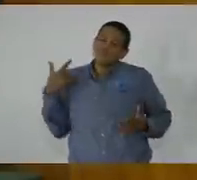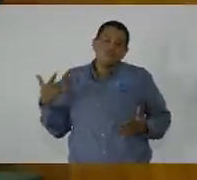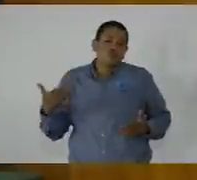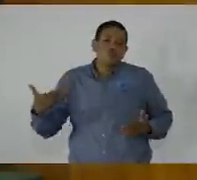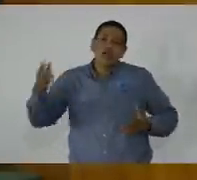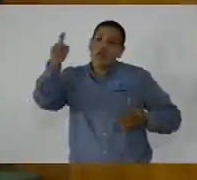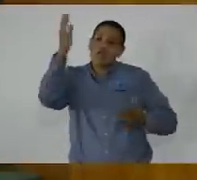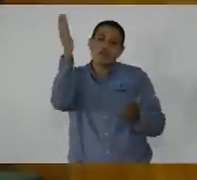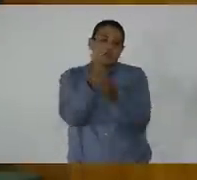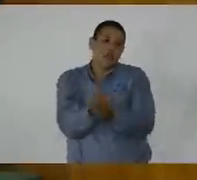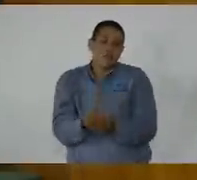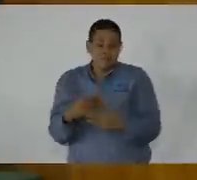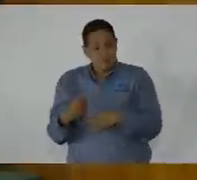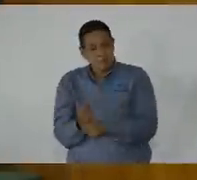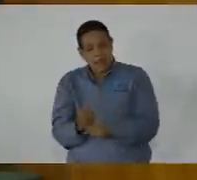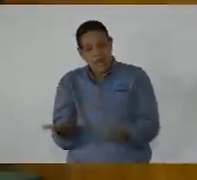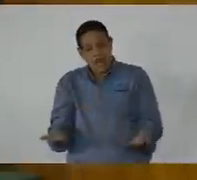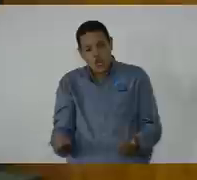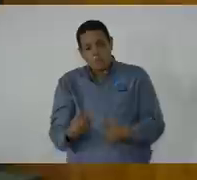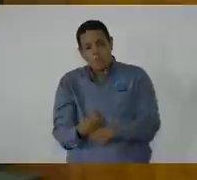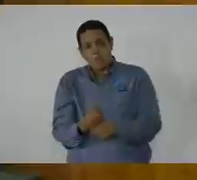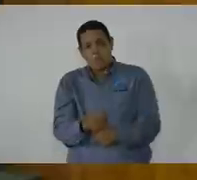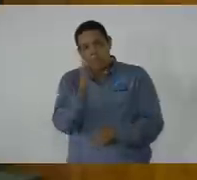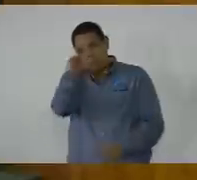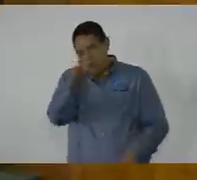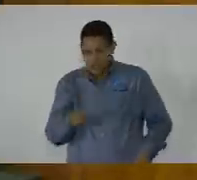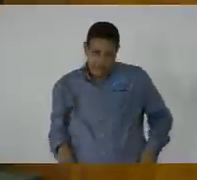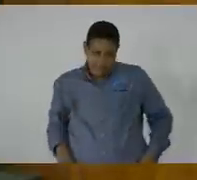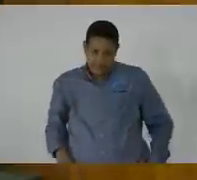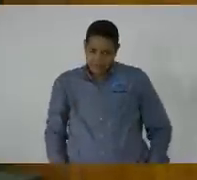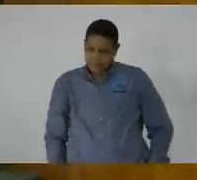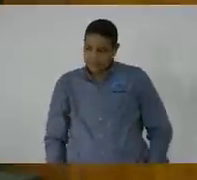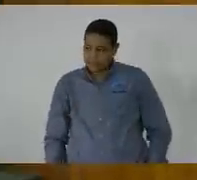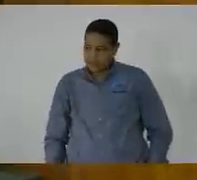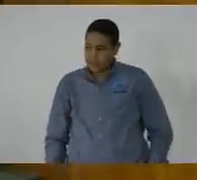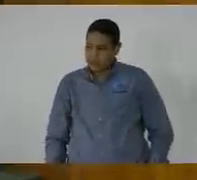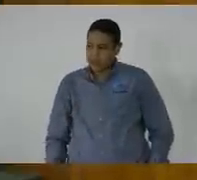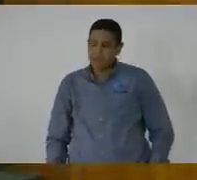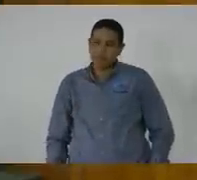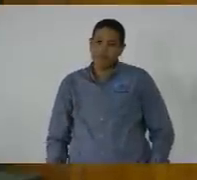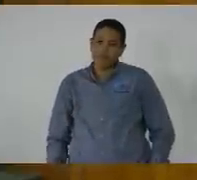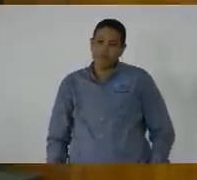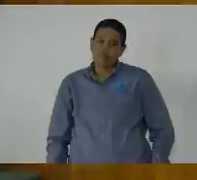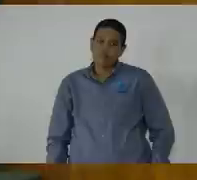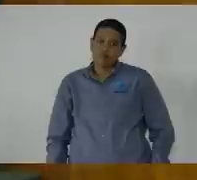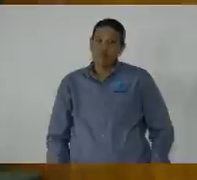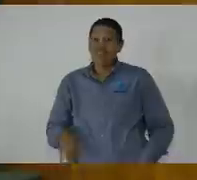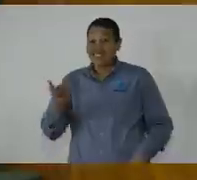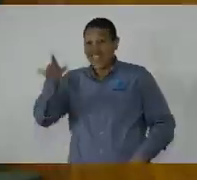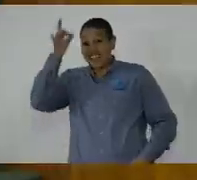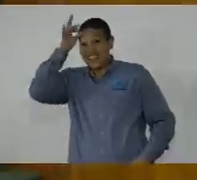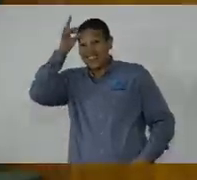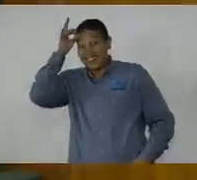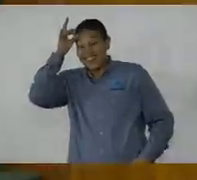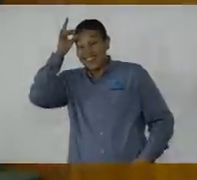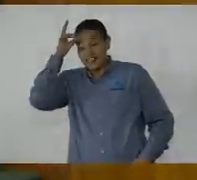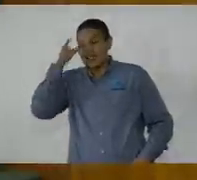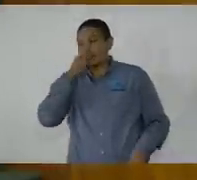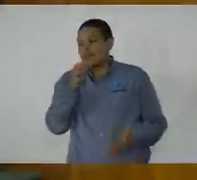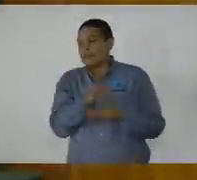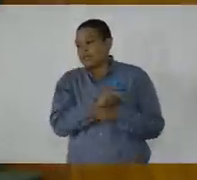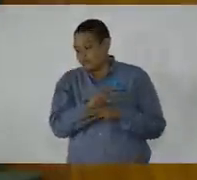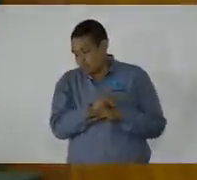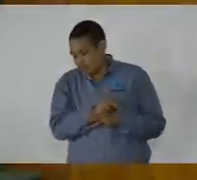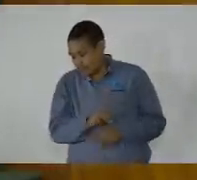must shift towards locally produced craft. With this in mind, Madam Speaker, the Ministry.